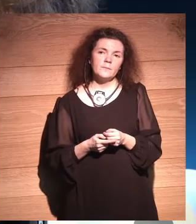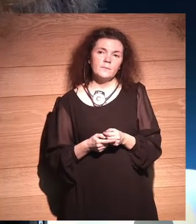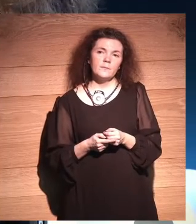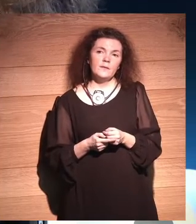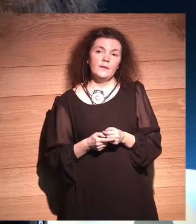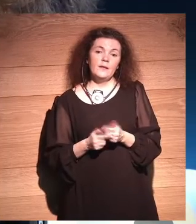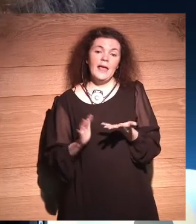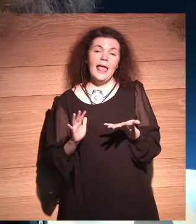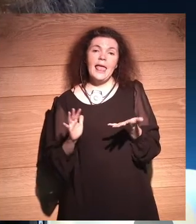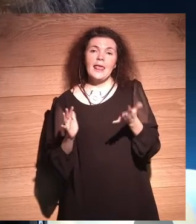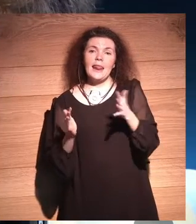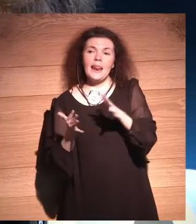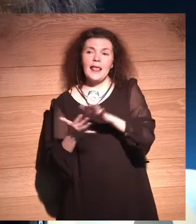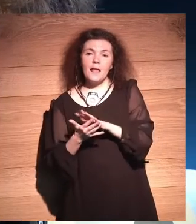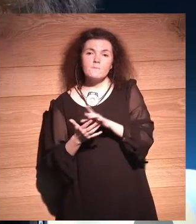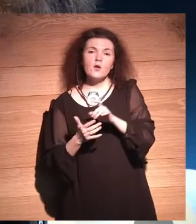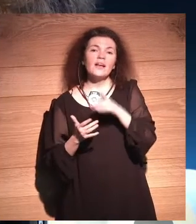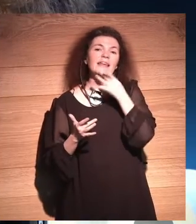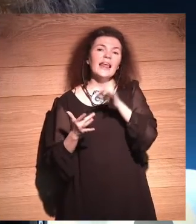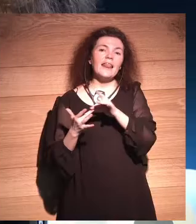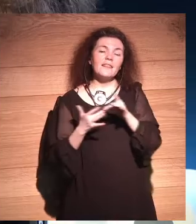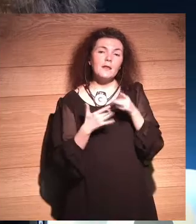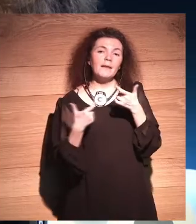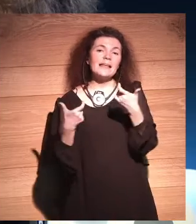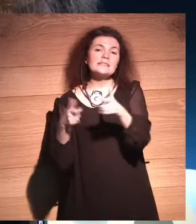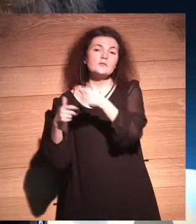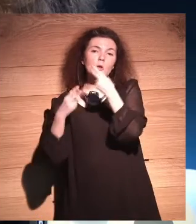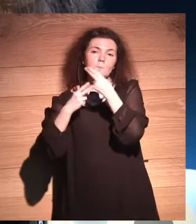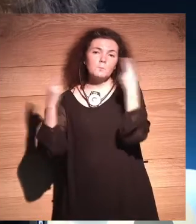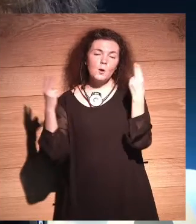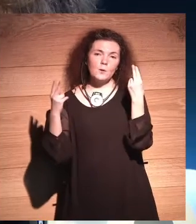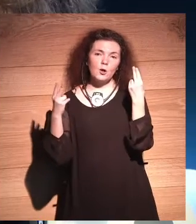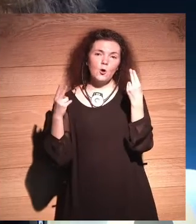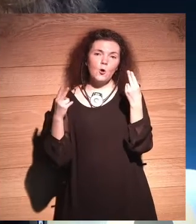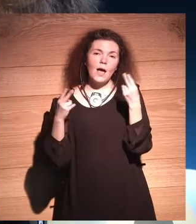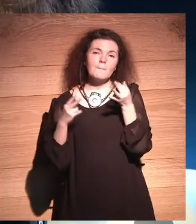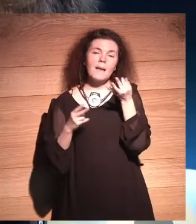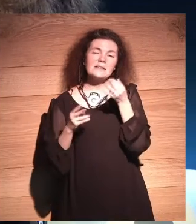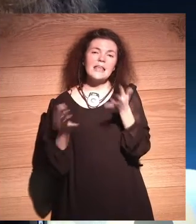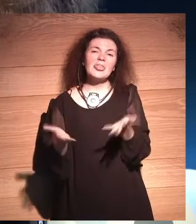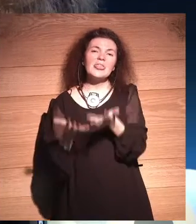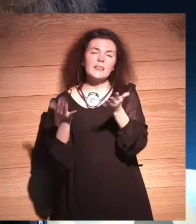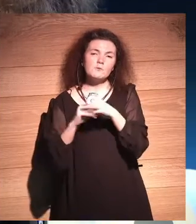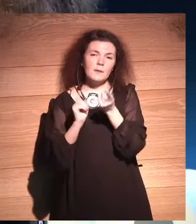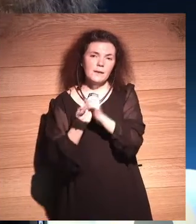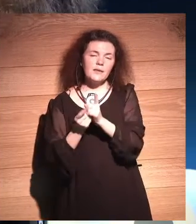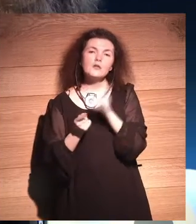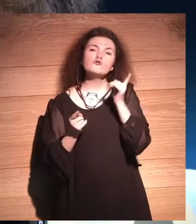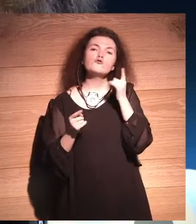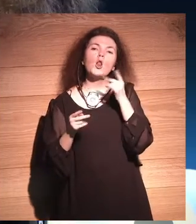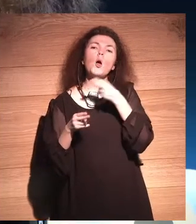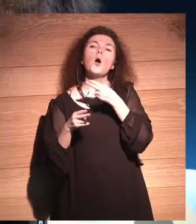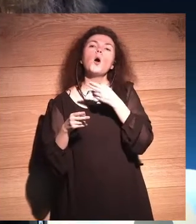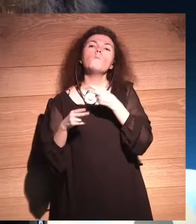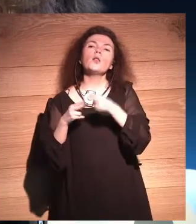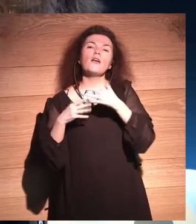workers, what's their incentive to change? Is just political will, like their top chief that says,